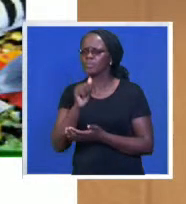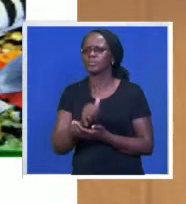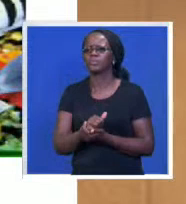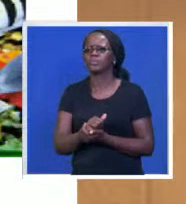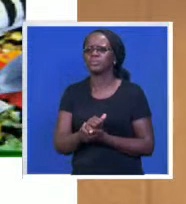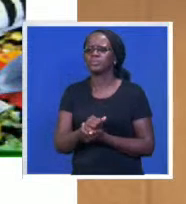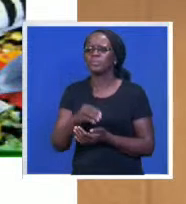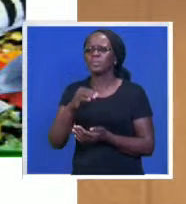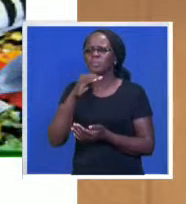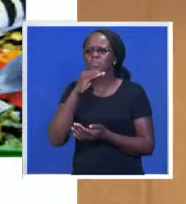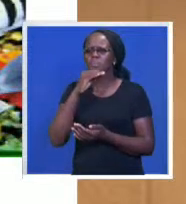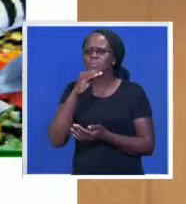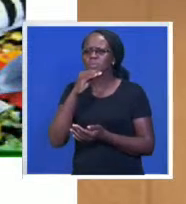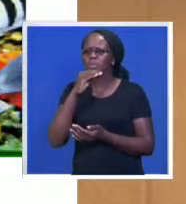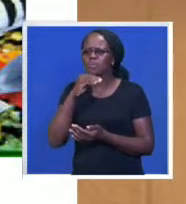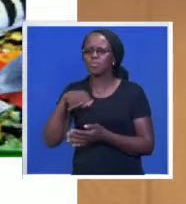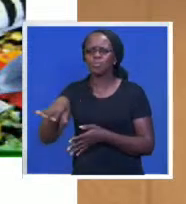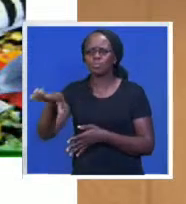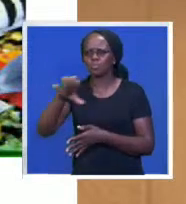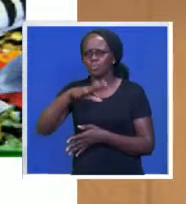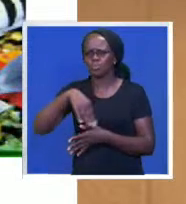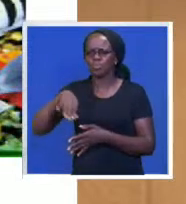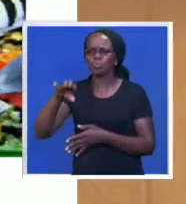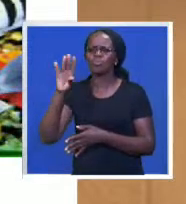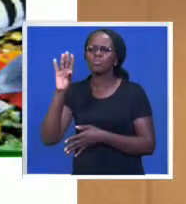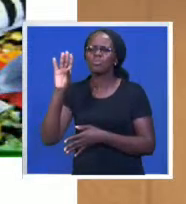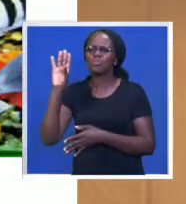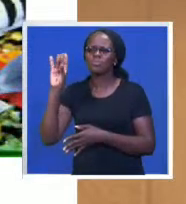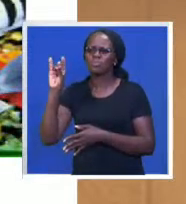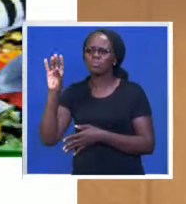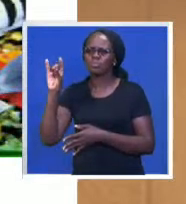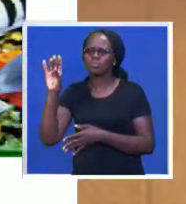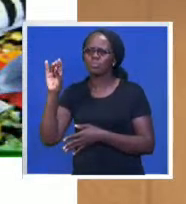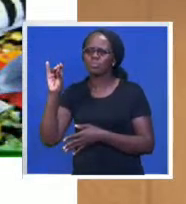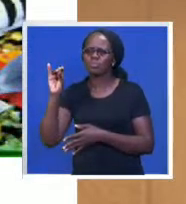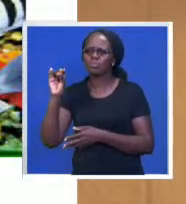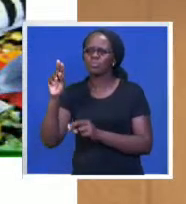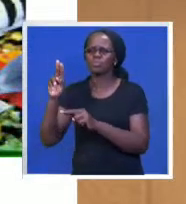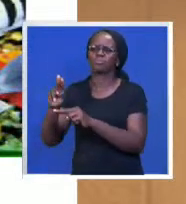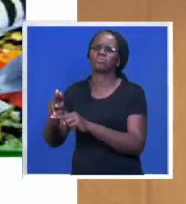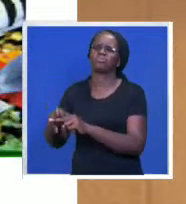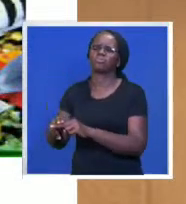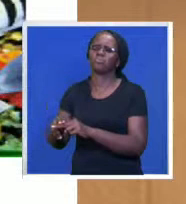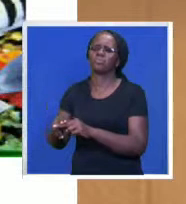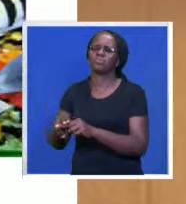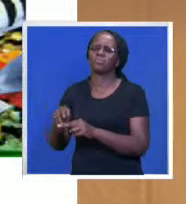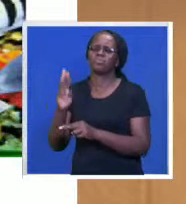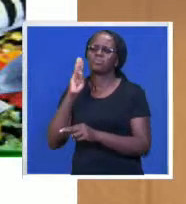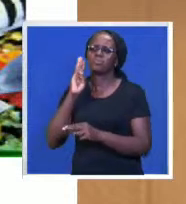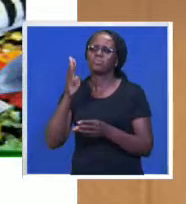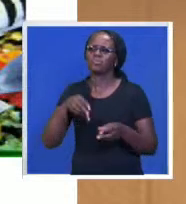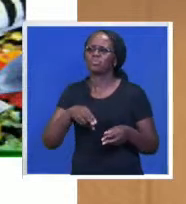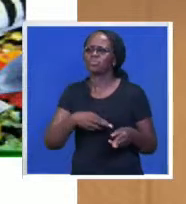only land animals. We need also to take care of animals which live in water, or we sometimes call them